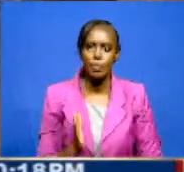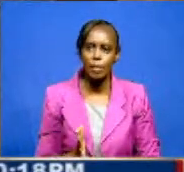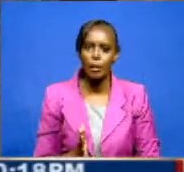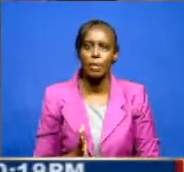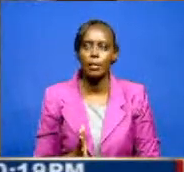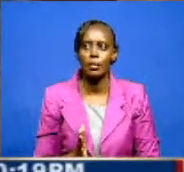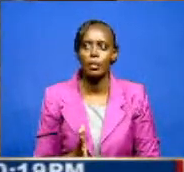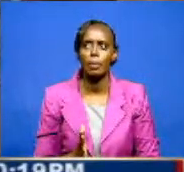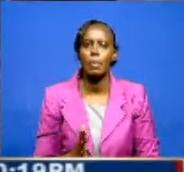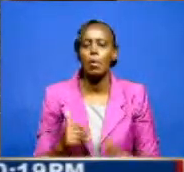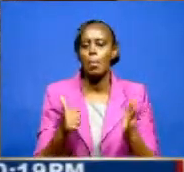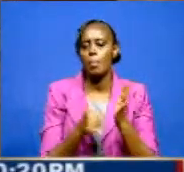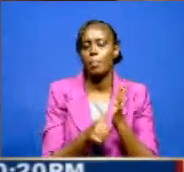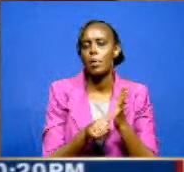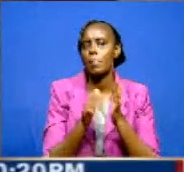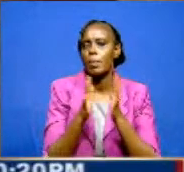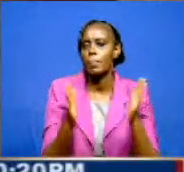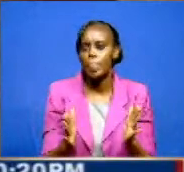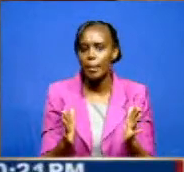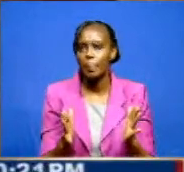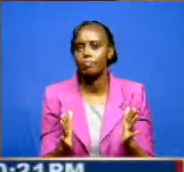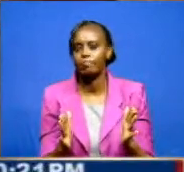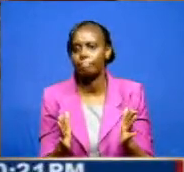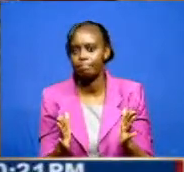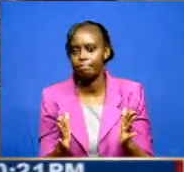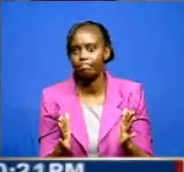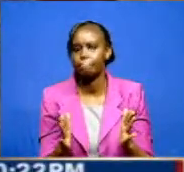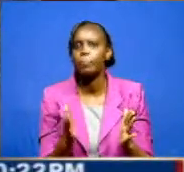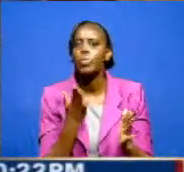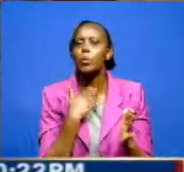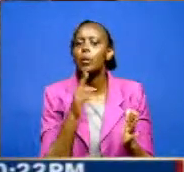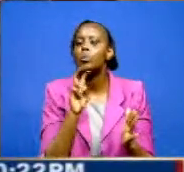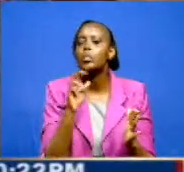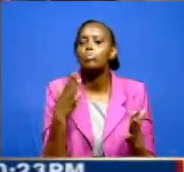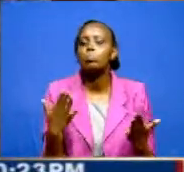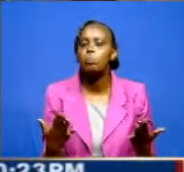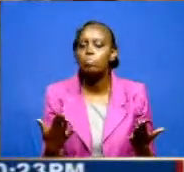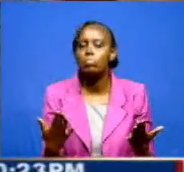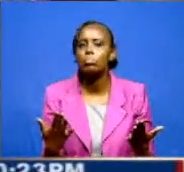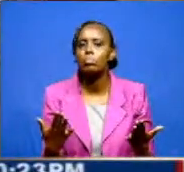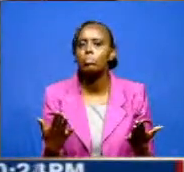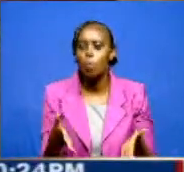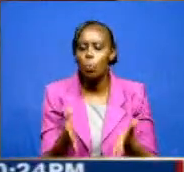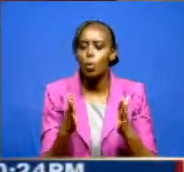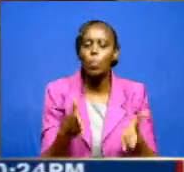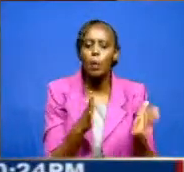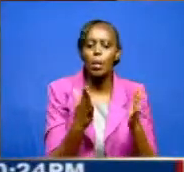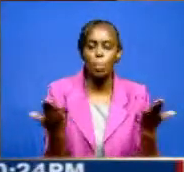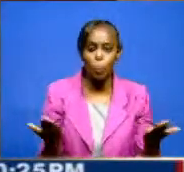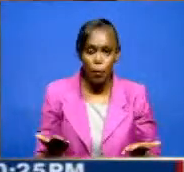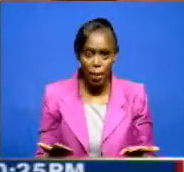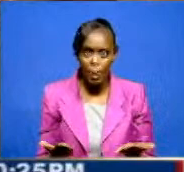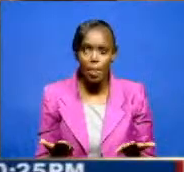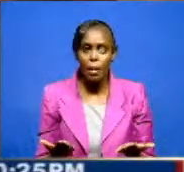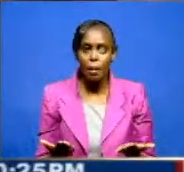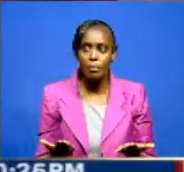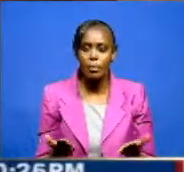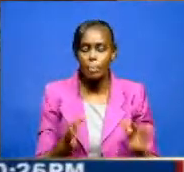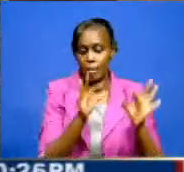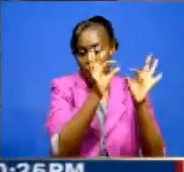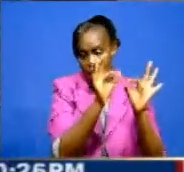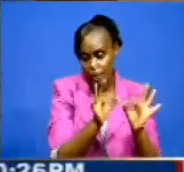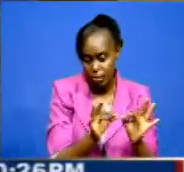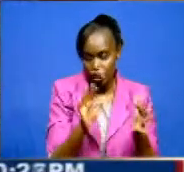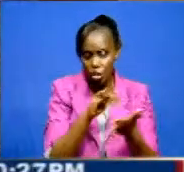And this is a bigger problem. And I think what I would like to see is a way where Treasury can also